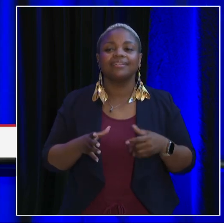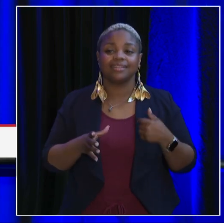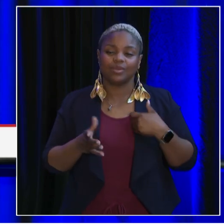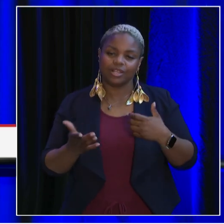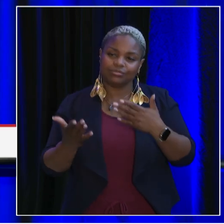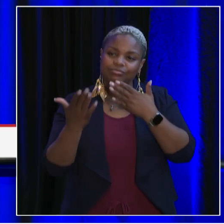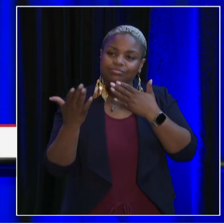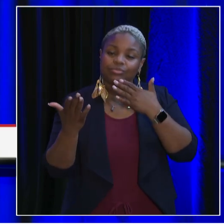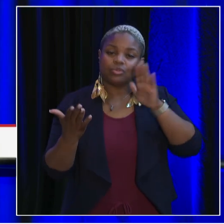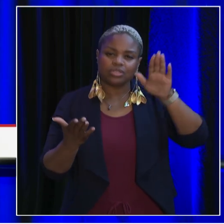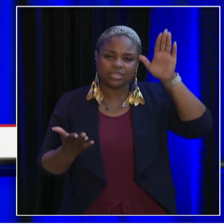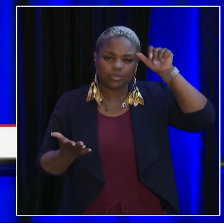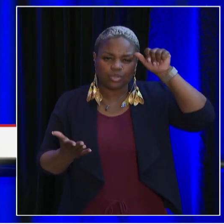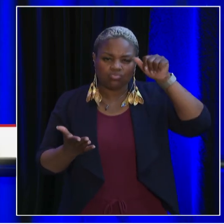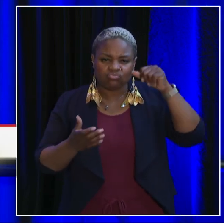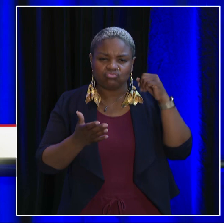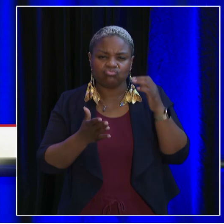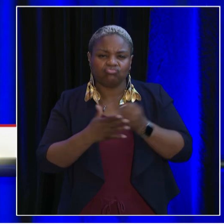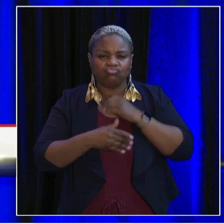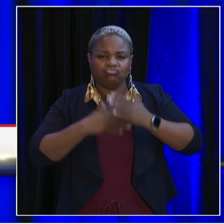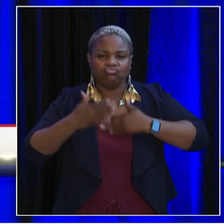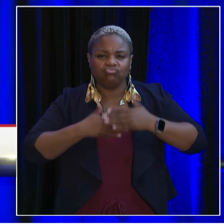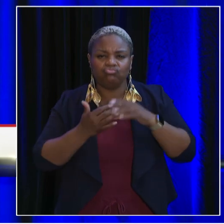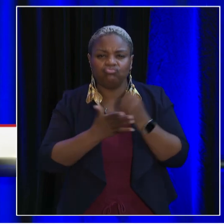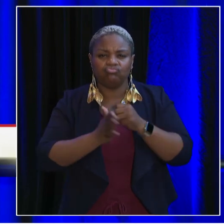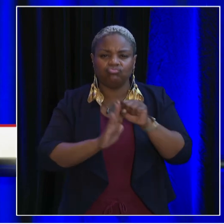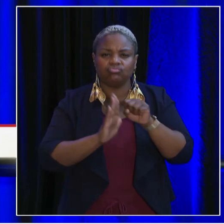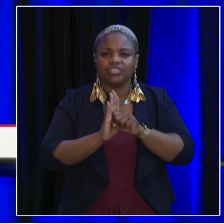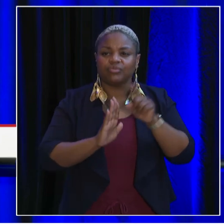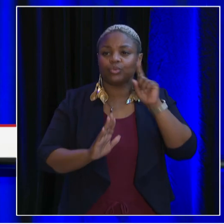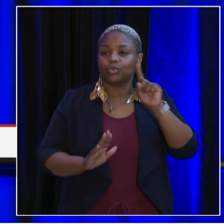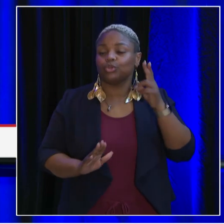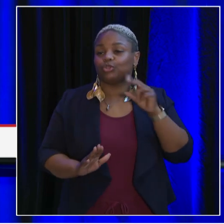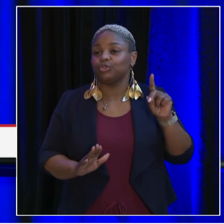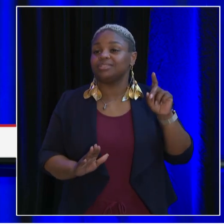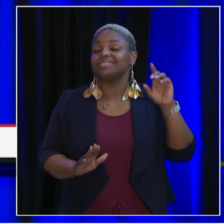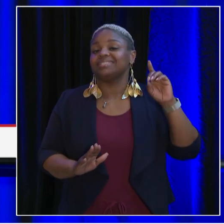unwavering commitment to statehood for the people of the District of Columbia.